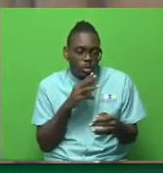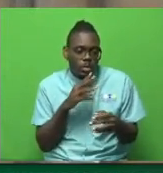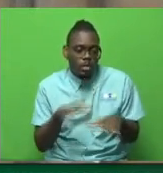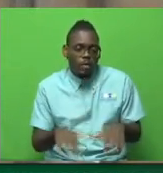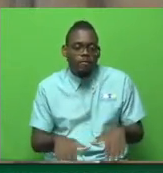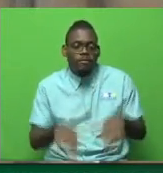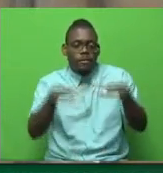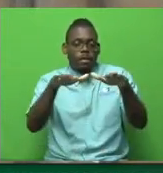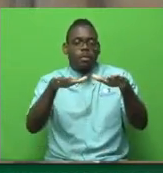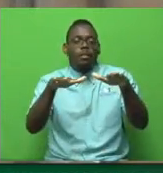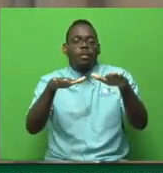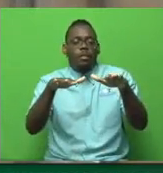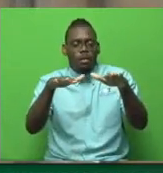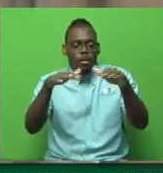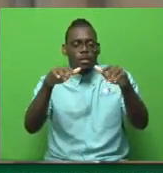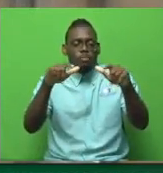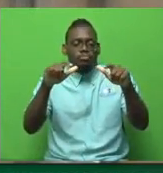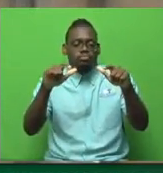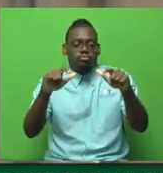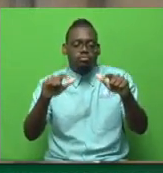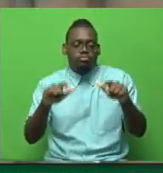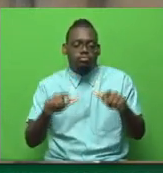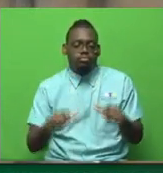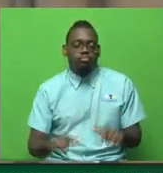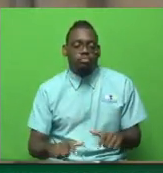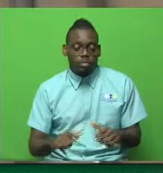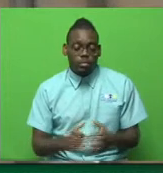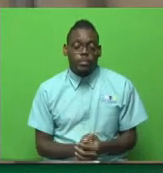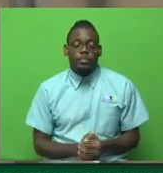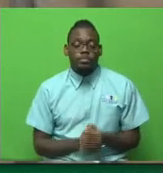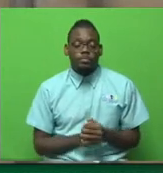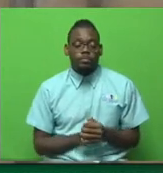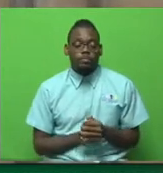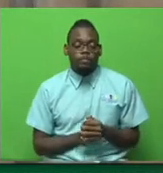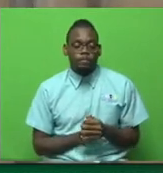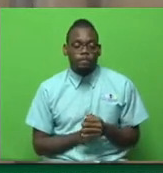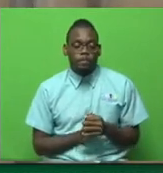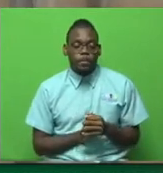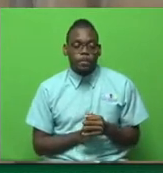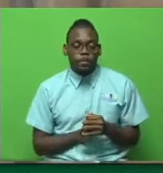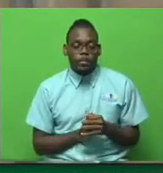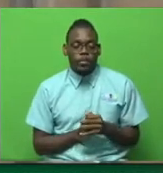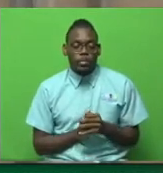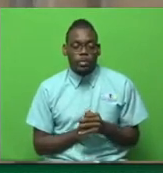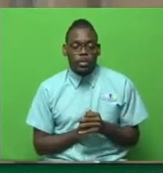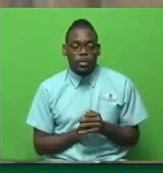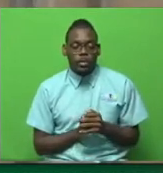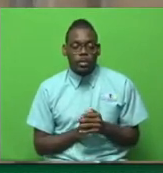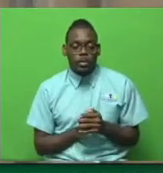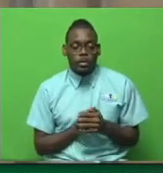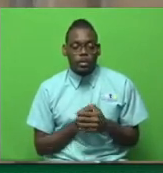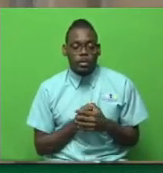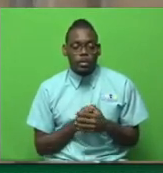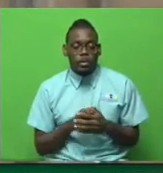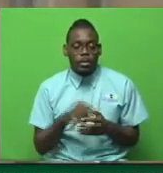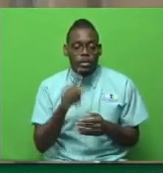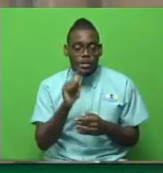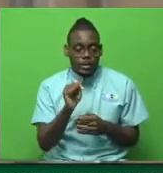mount Lambert and even in the constituency of Barataria San Juan Thompson Lane